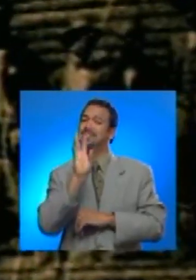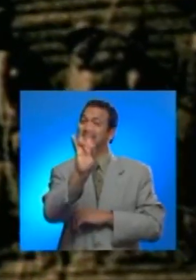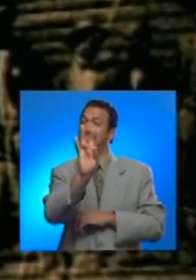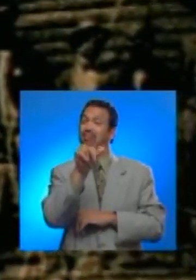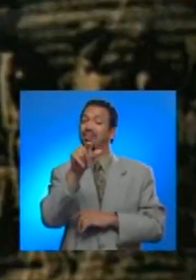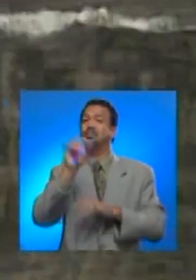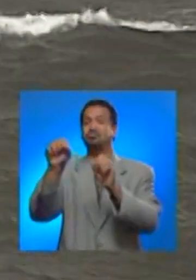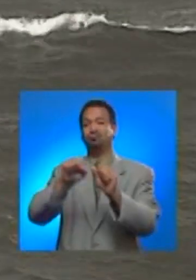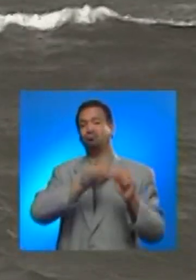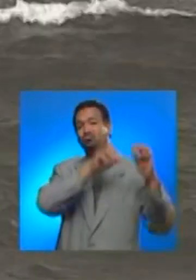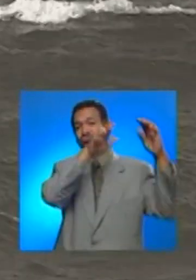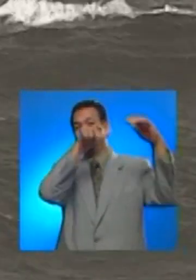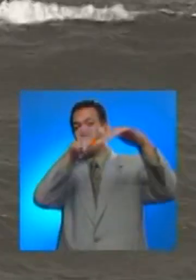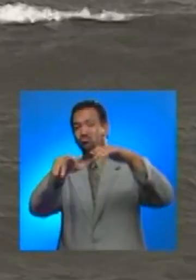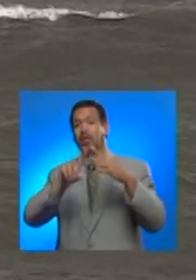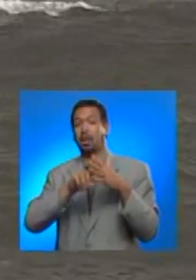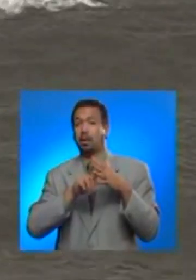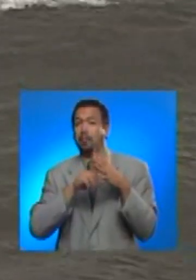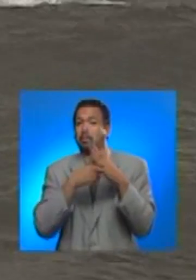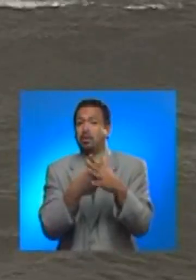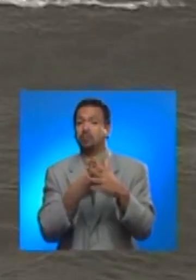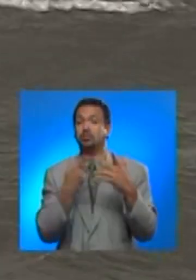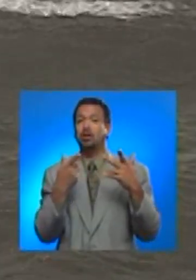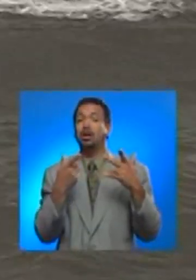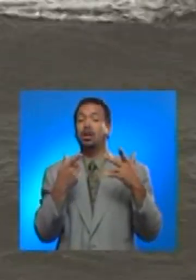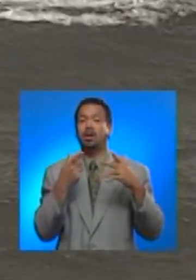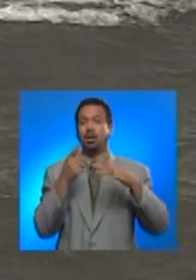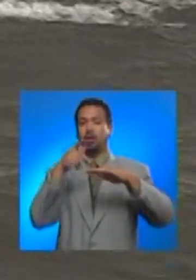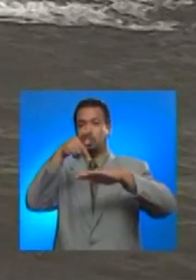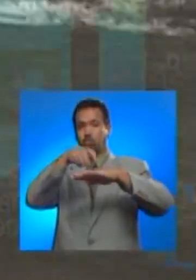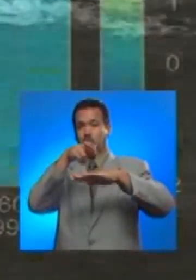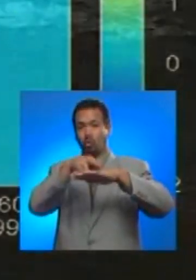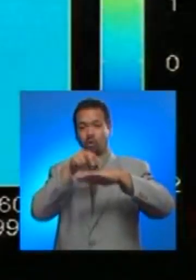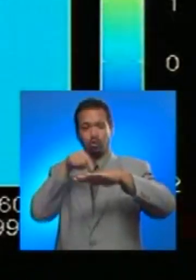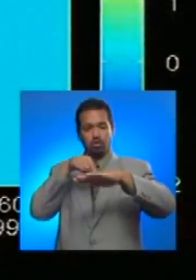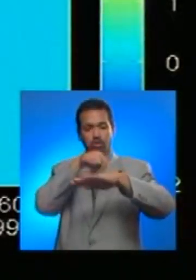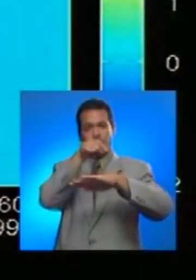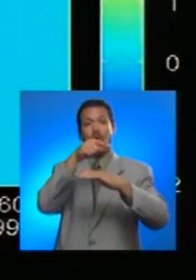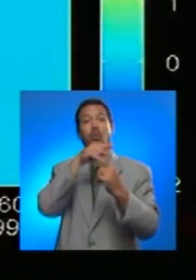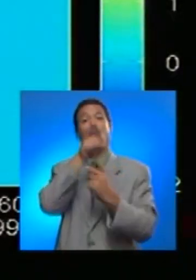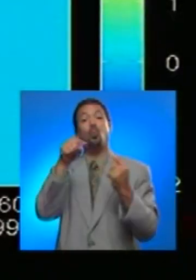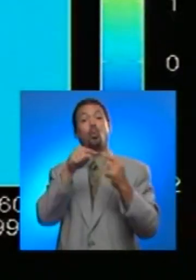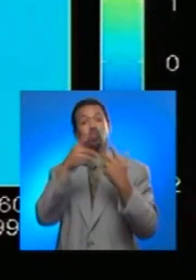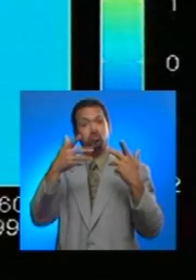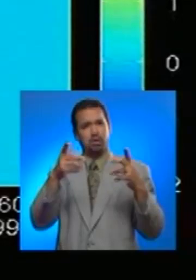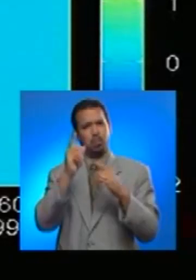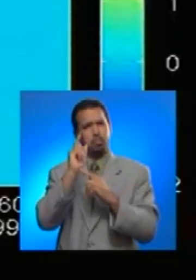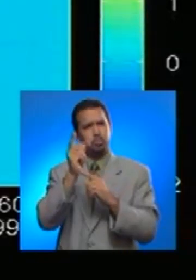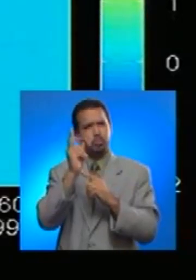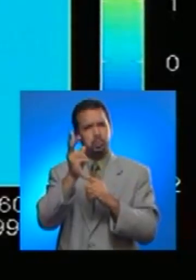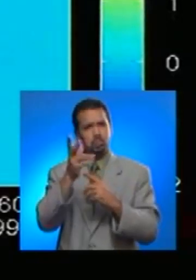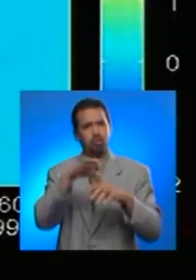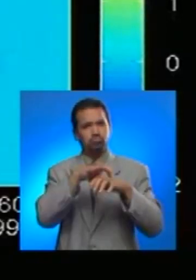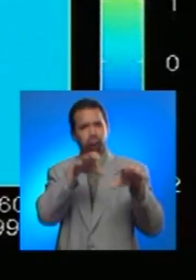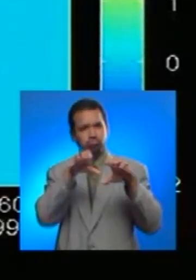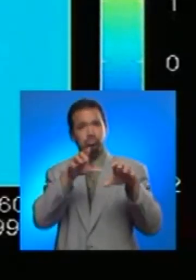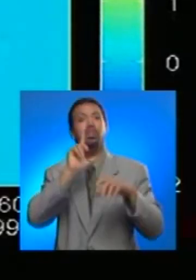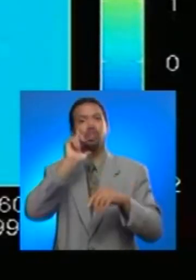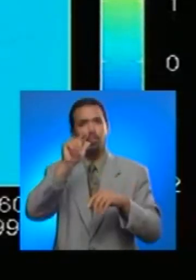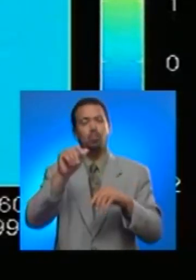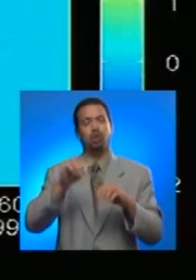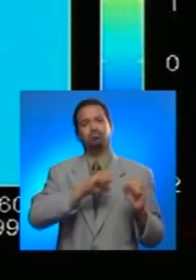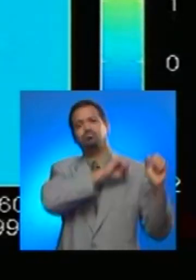the tsunami began to hit some areas during or within minutes of the strong ground shaking. This kind